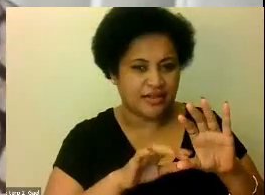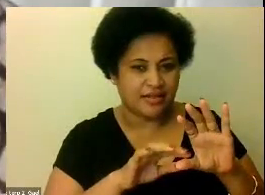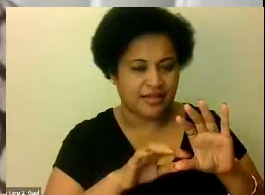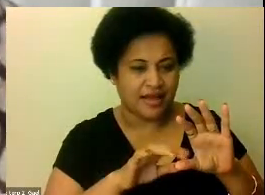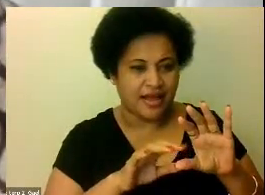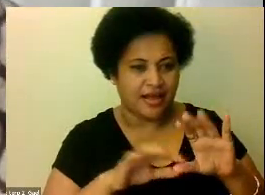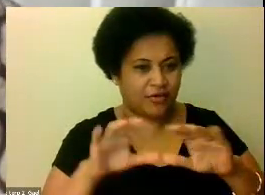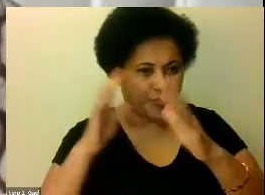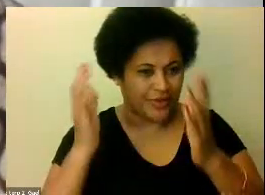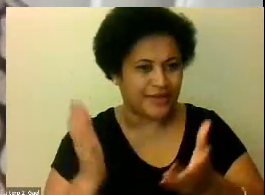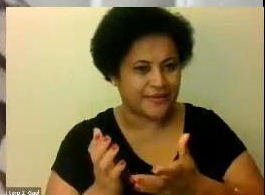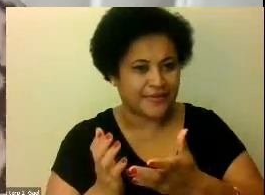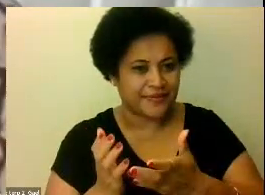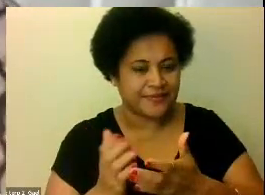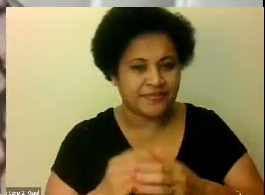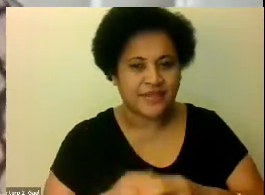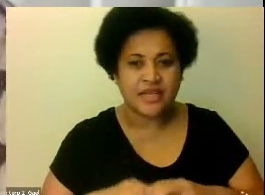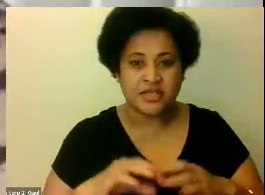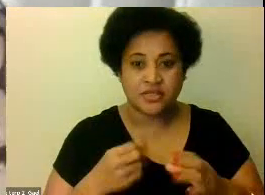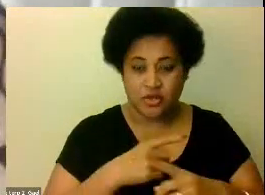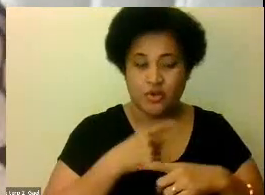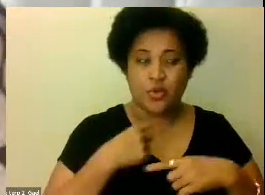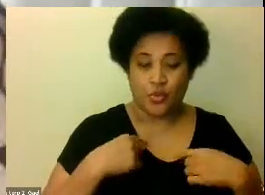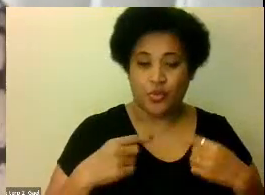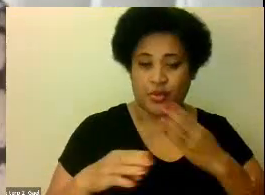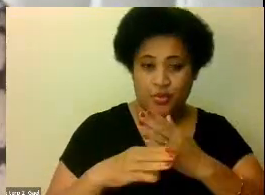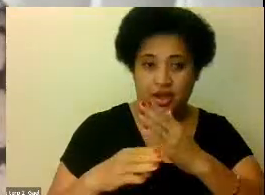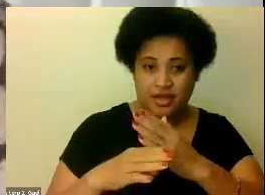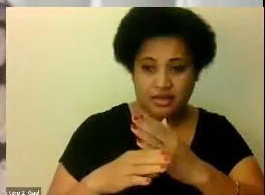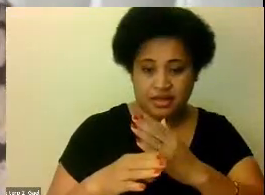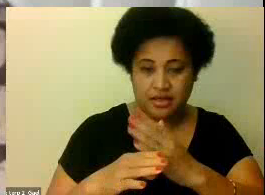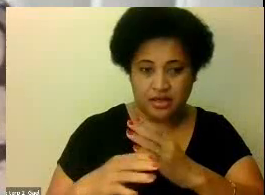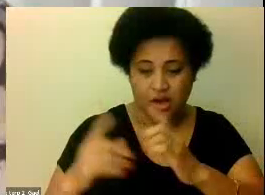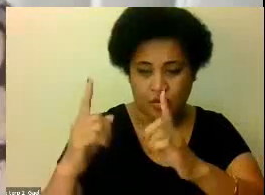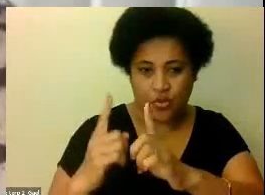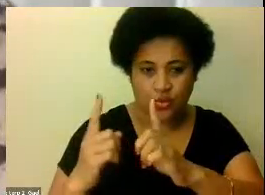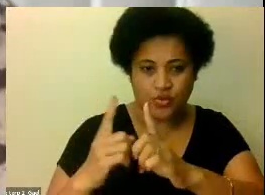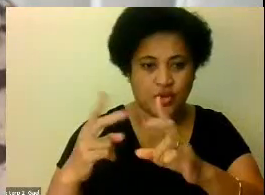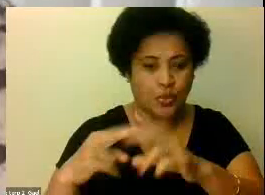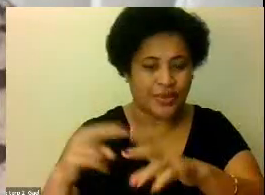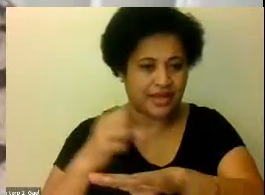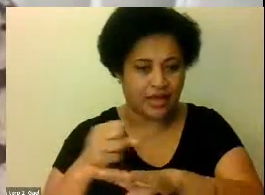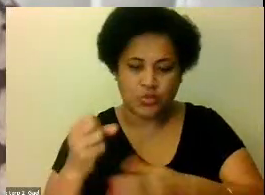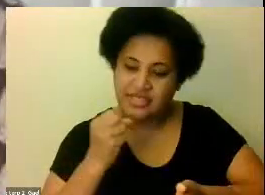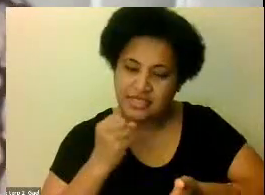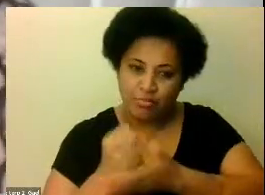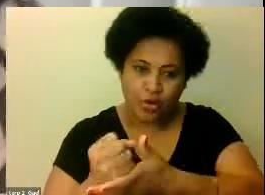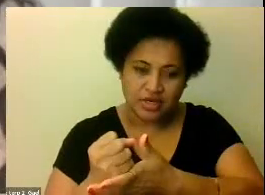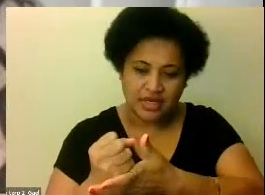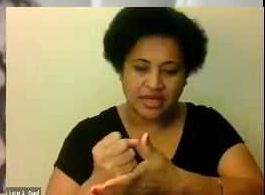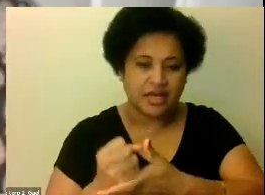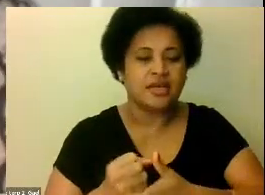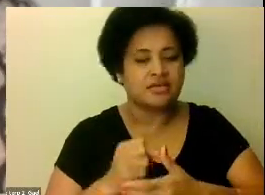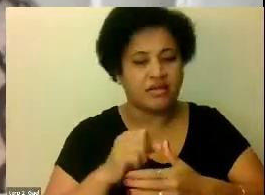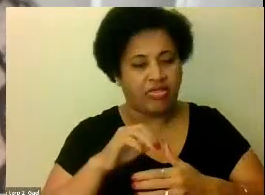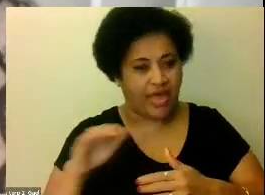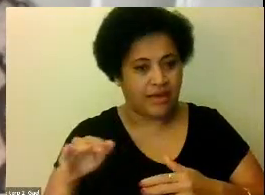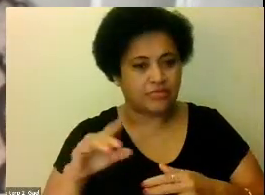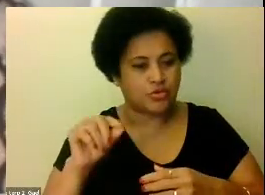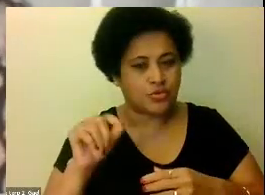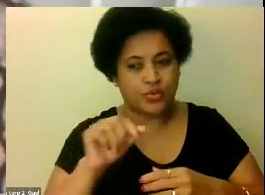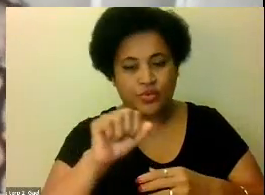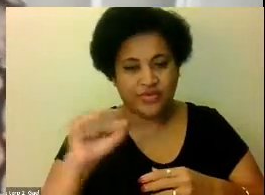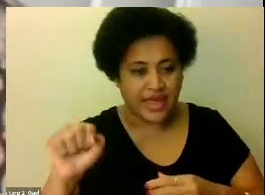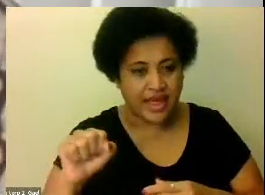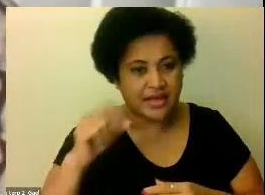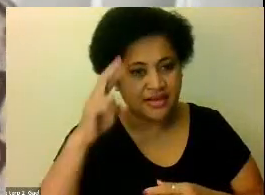As I said, we work very closely with the governments on supporting them on developing their national action plans. And it was